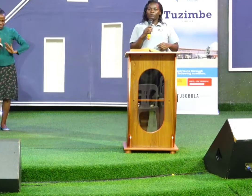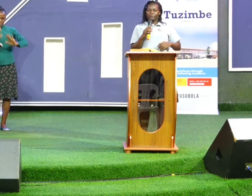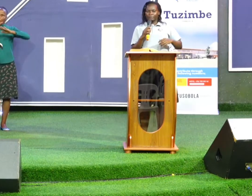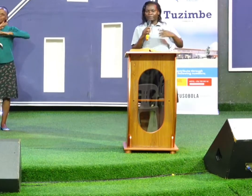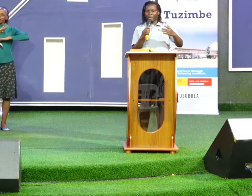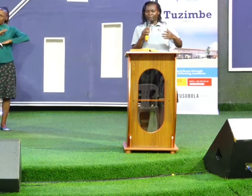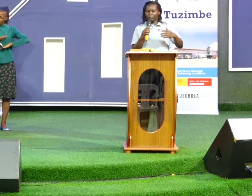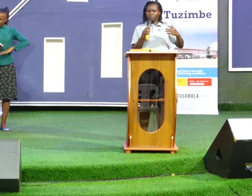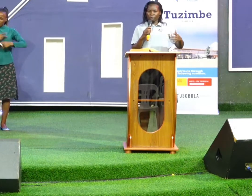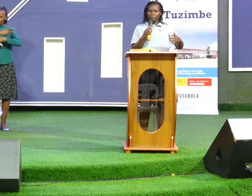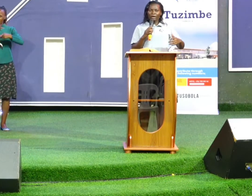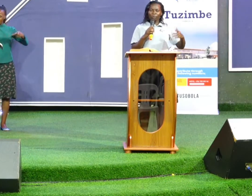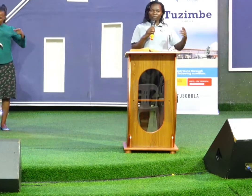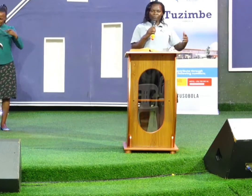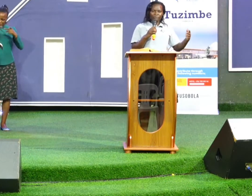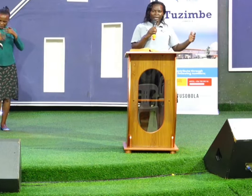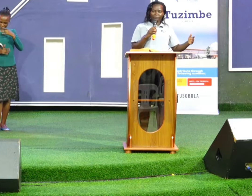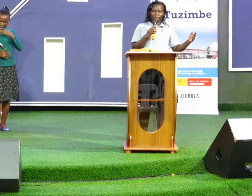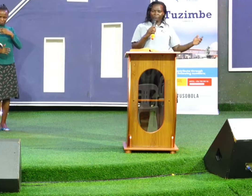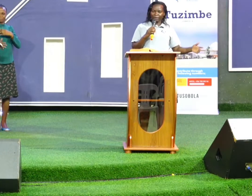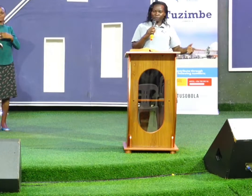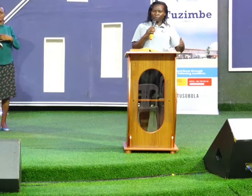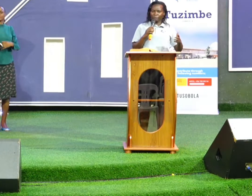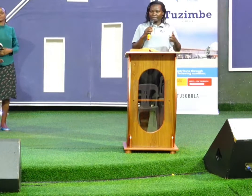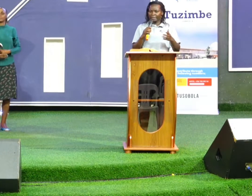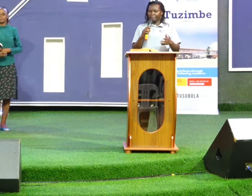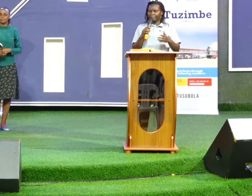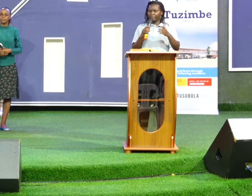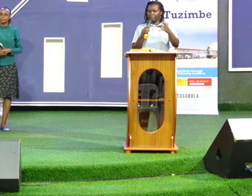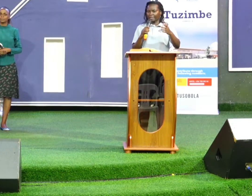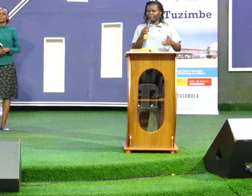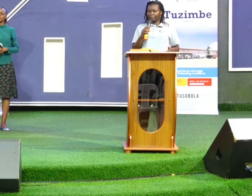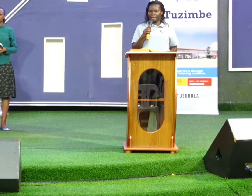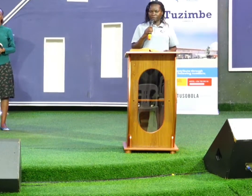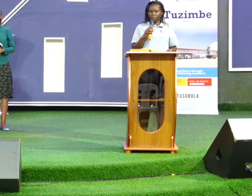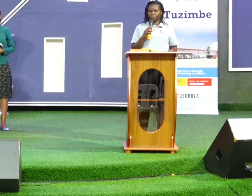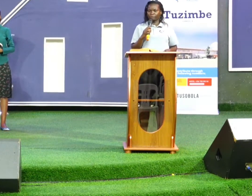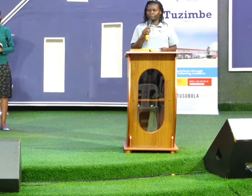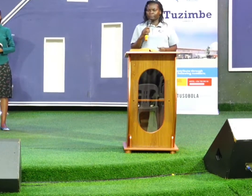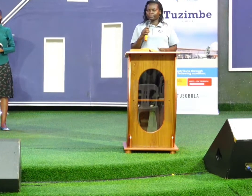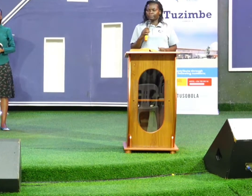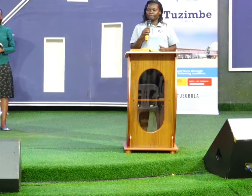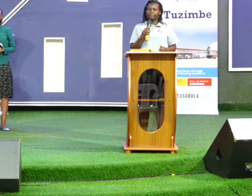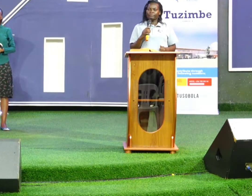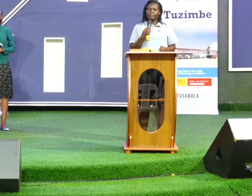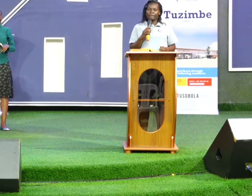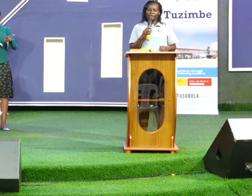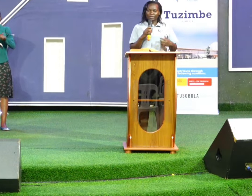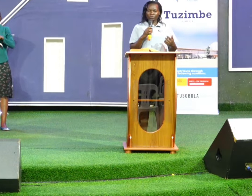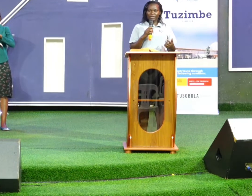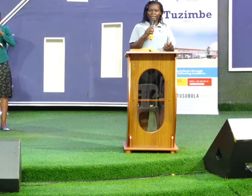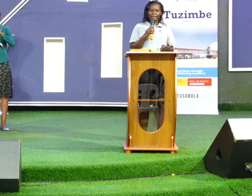forward. Osobola okuva mu kifo ekyo w'owulirira emirembe n'ogenda mu maaso. Let me say it as it